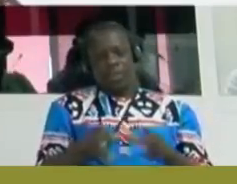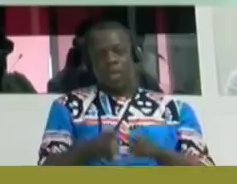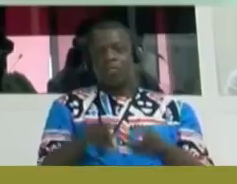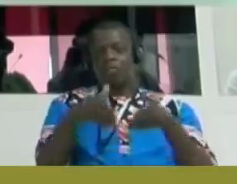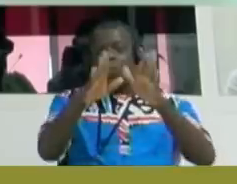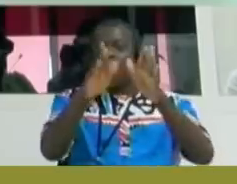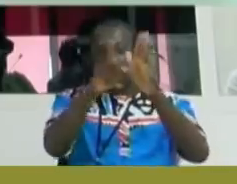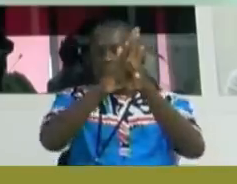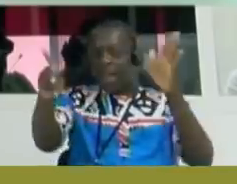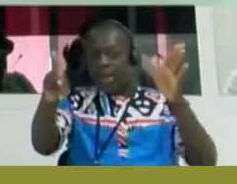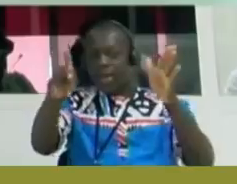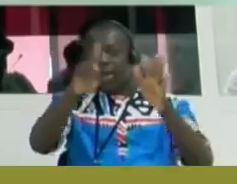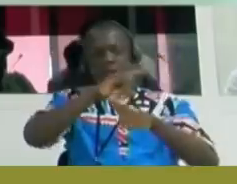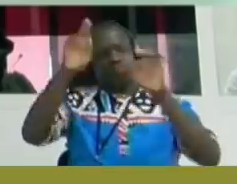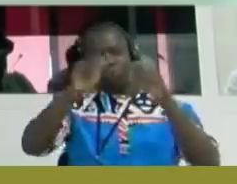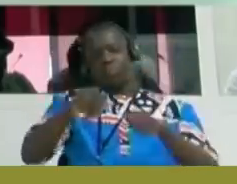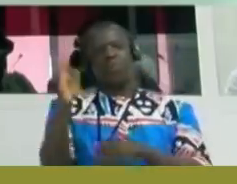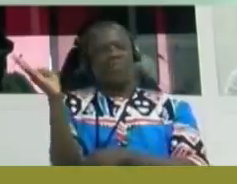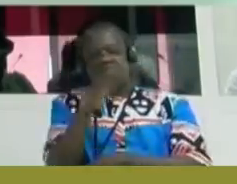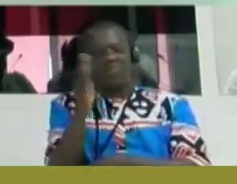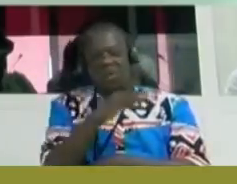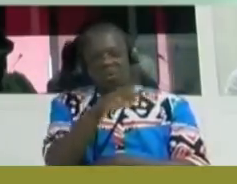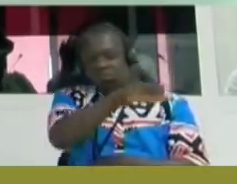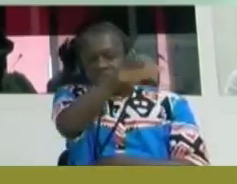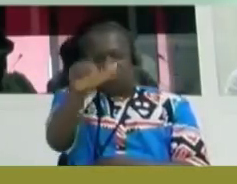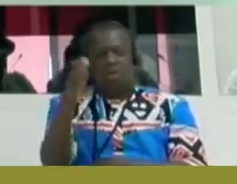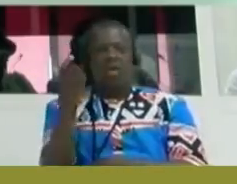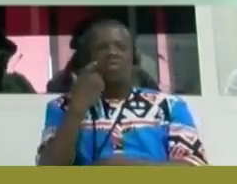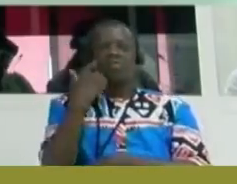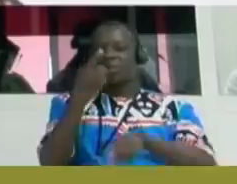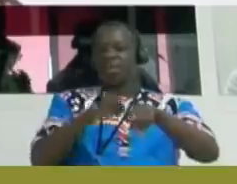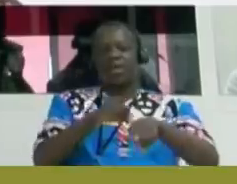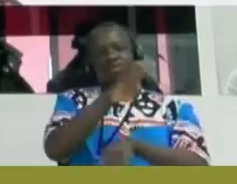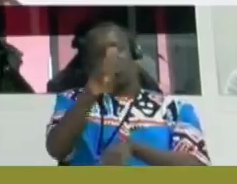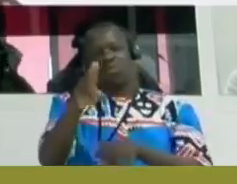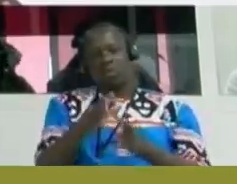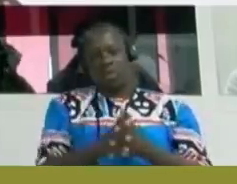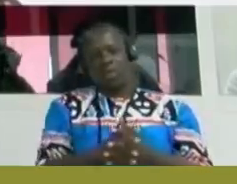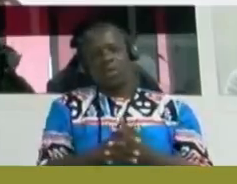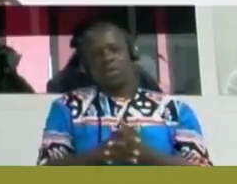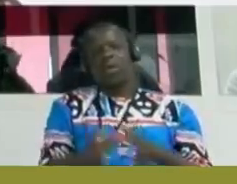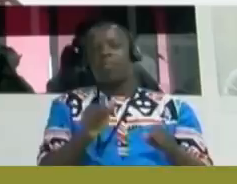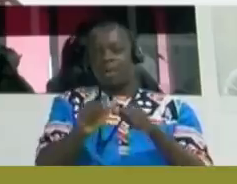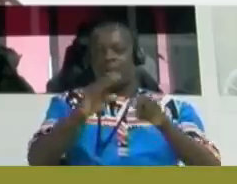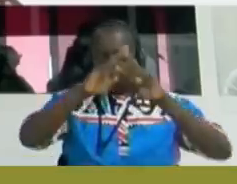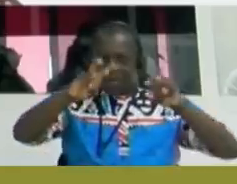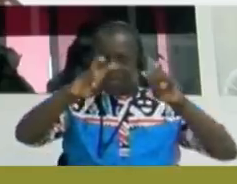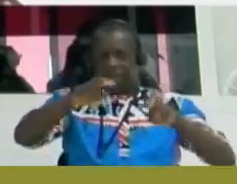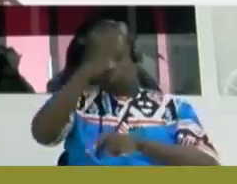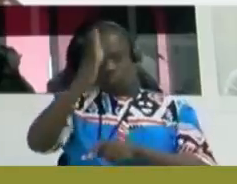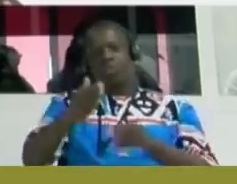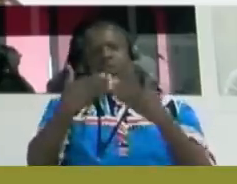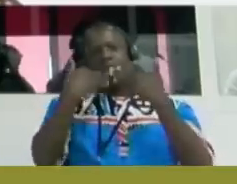system and save our dear land from doom. Sanna recalled when his dad passed away, he went to the justice minister to get his